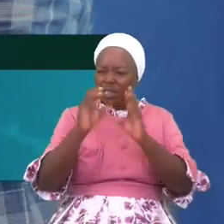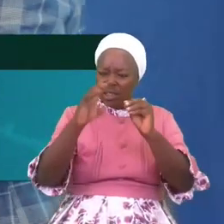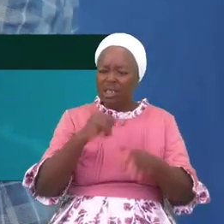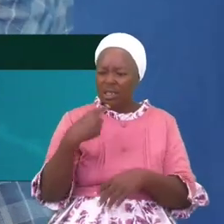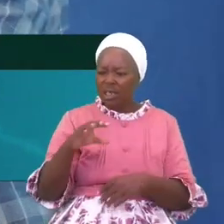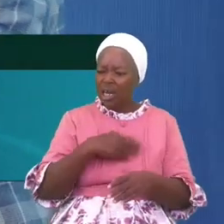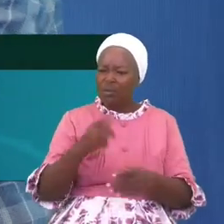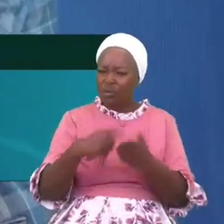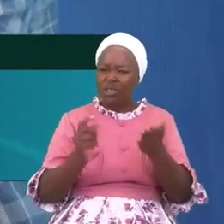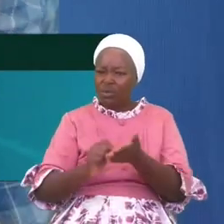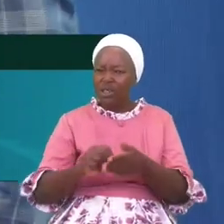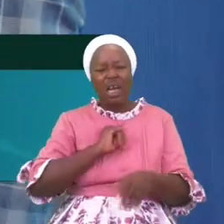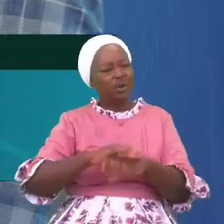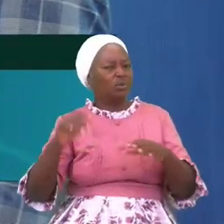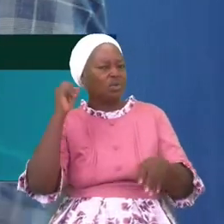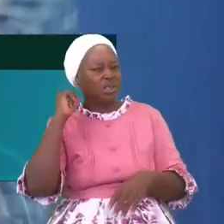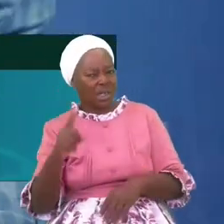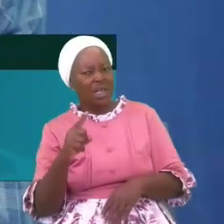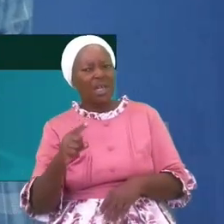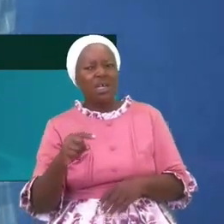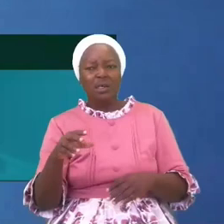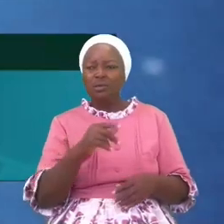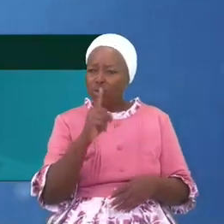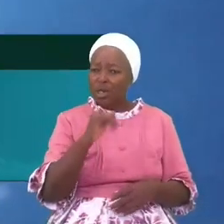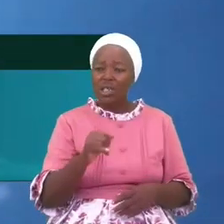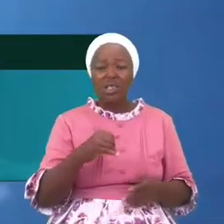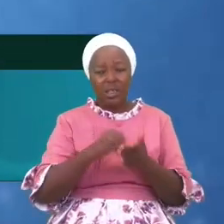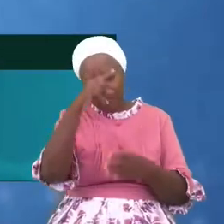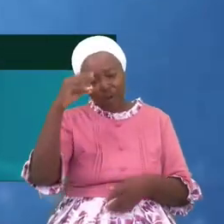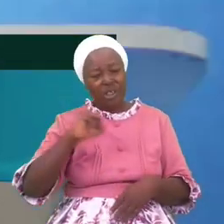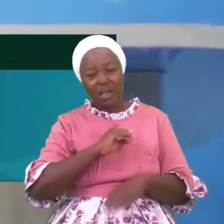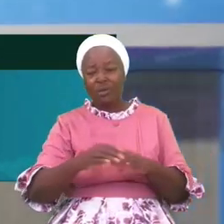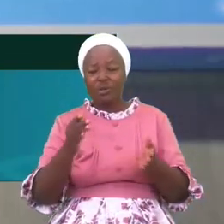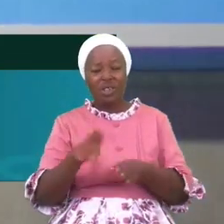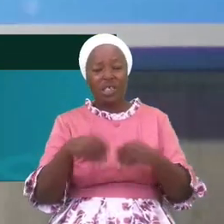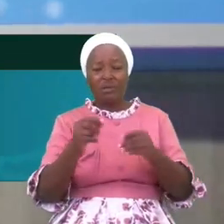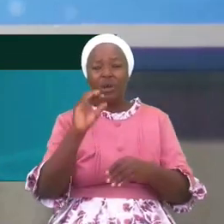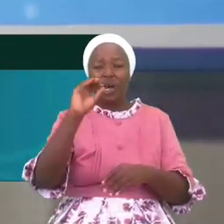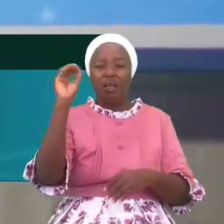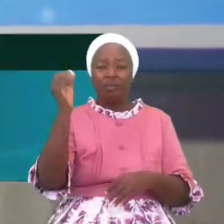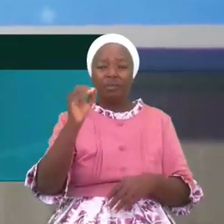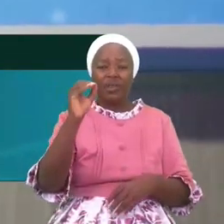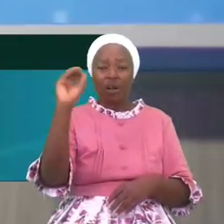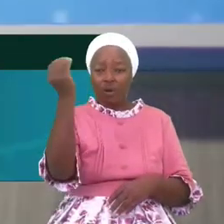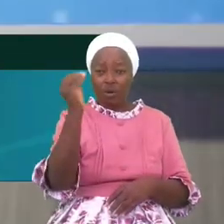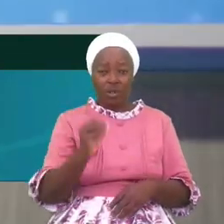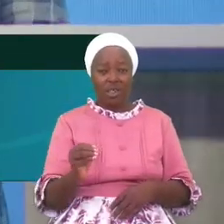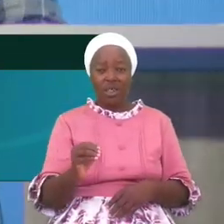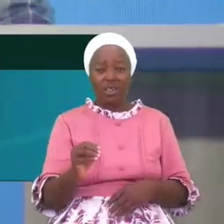give 100% of my attention to what the teacher was